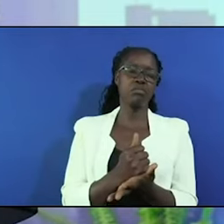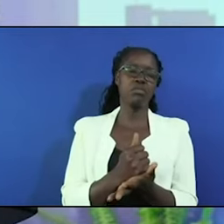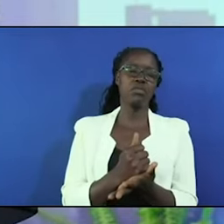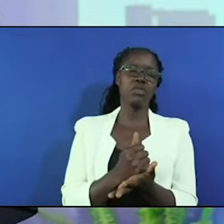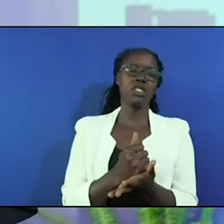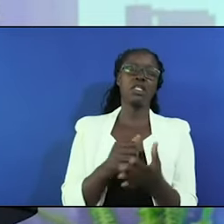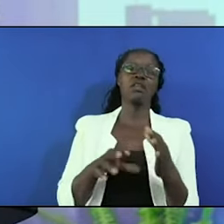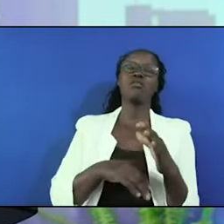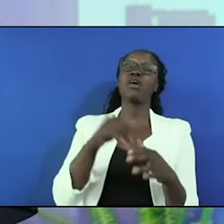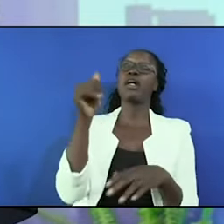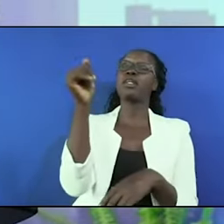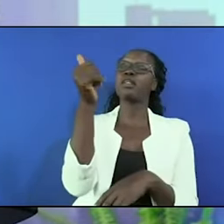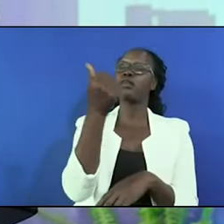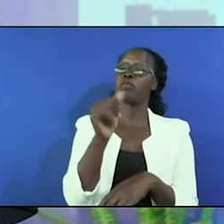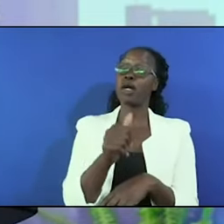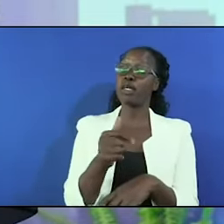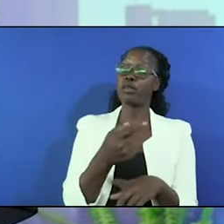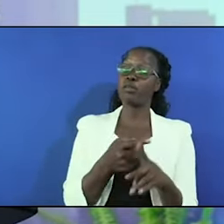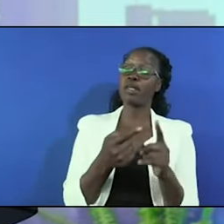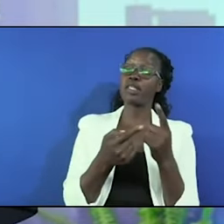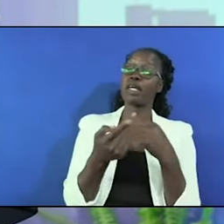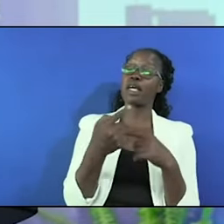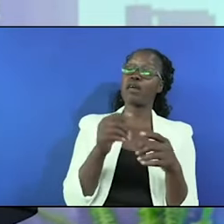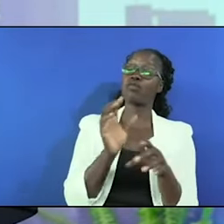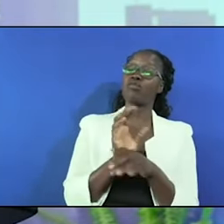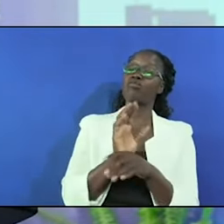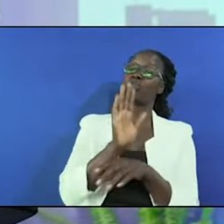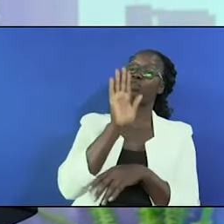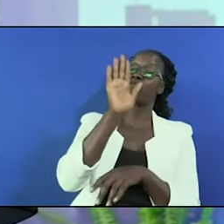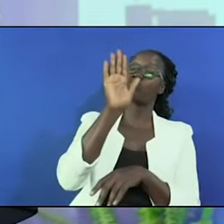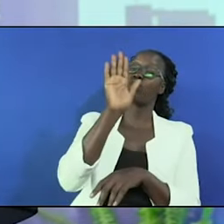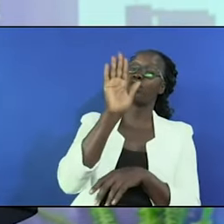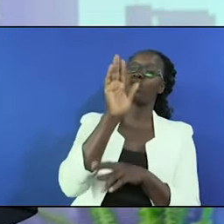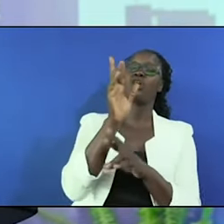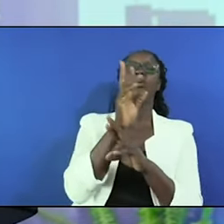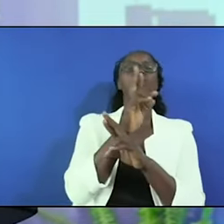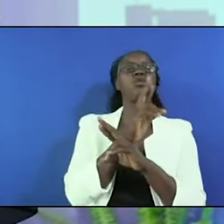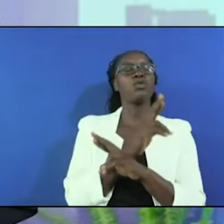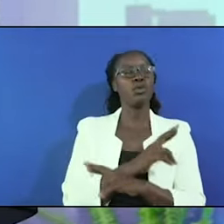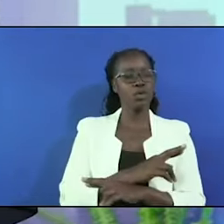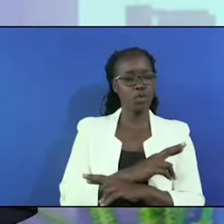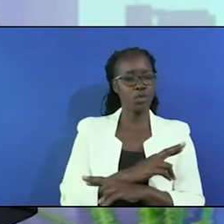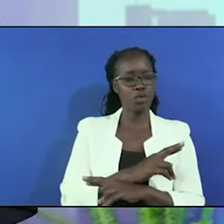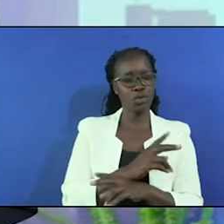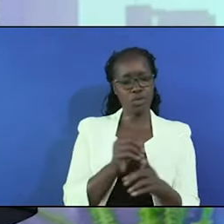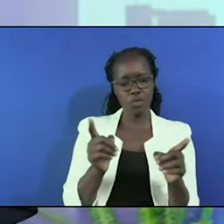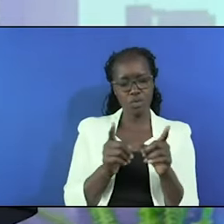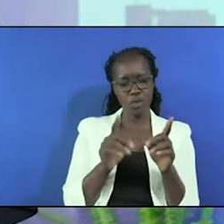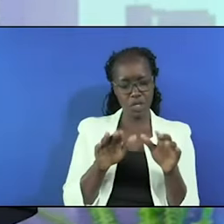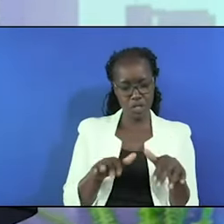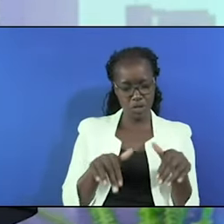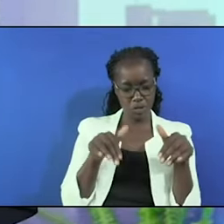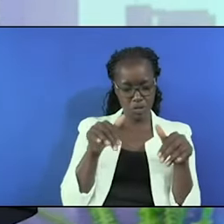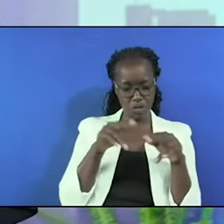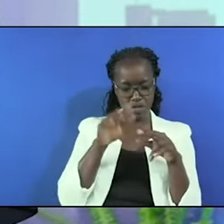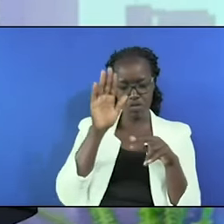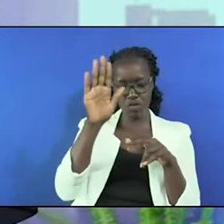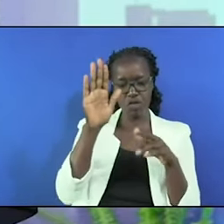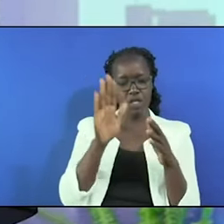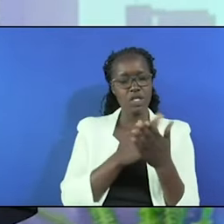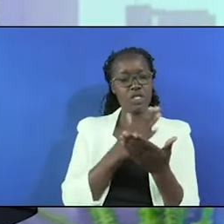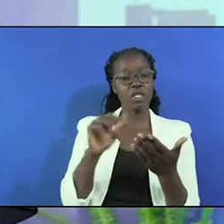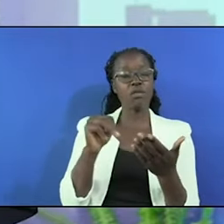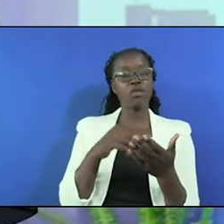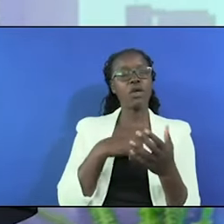have not found it, but they came to your church to rest a while as they wait upon you. Some of them,